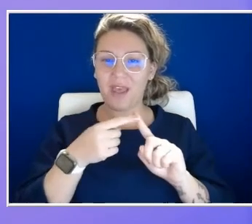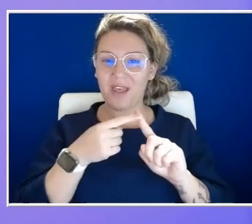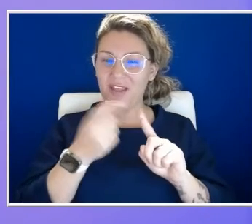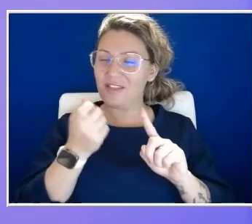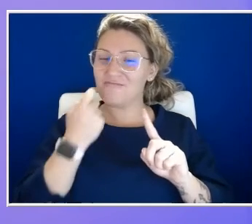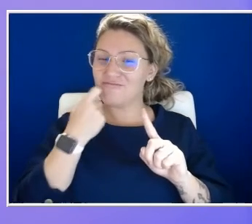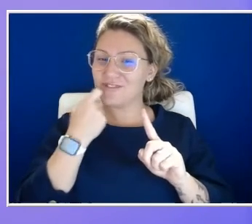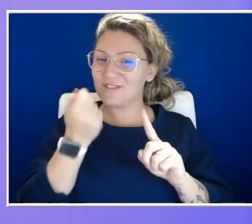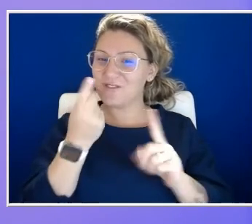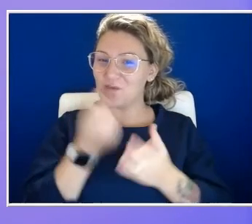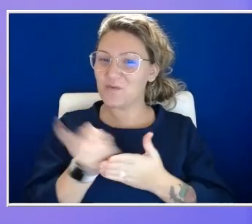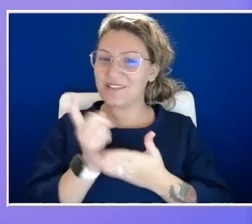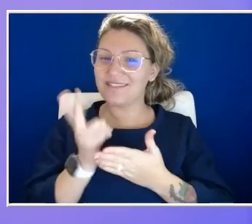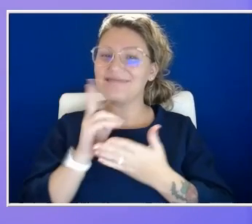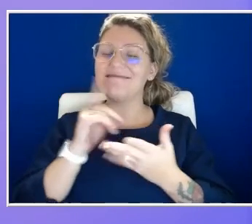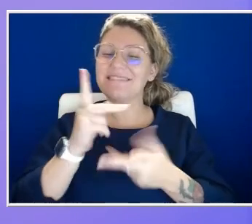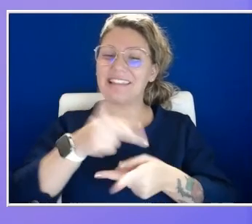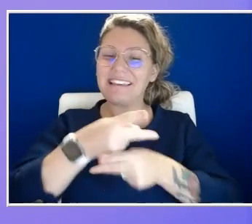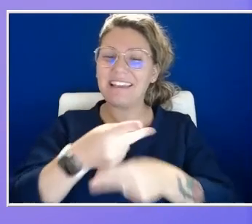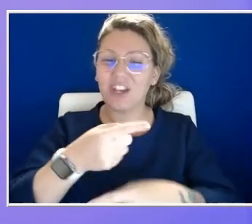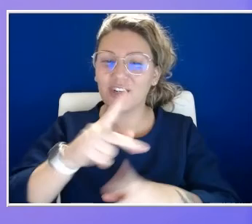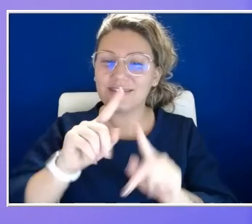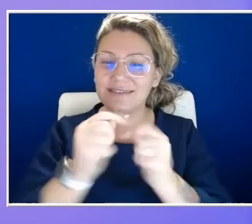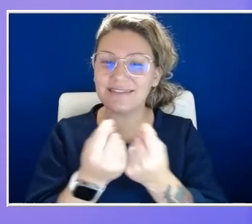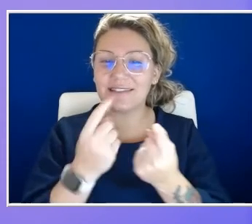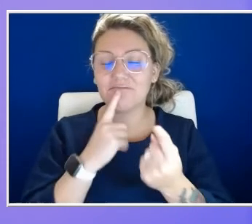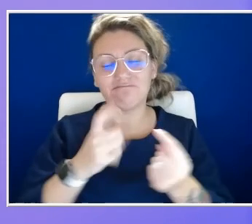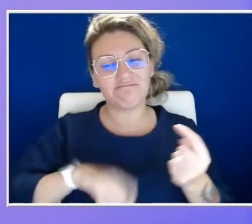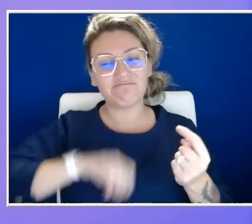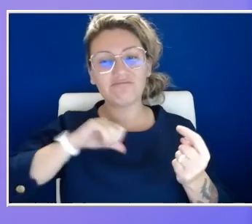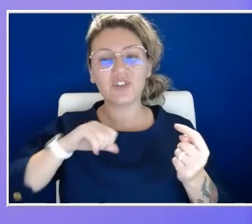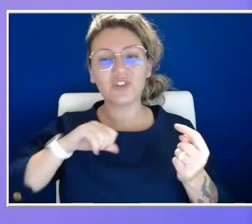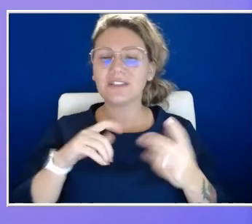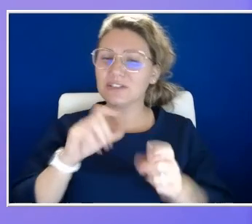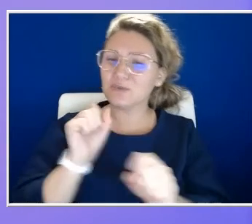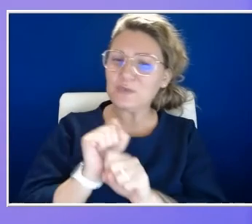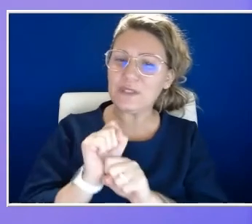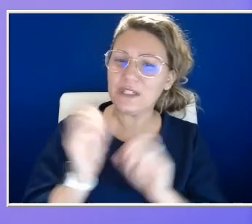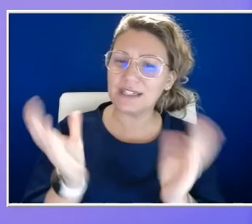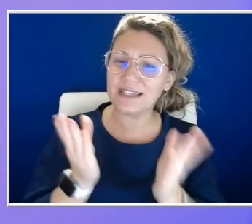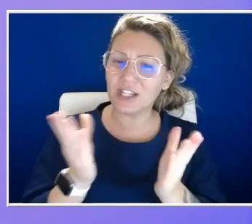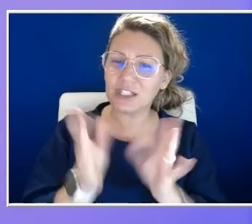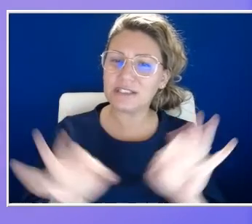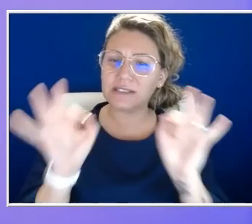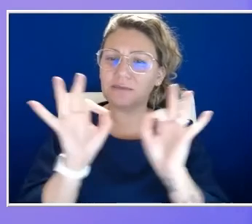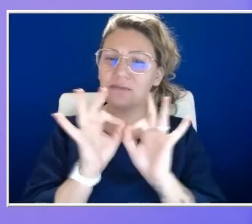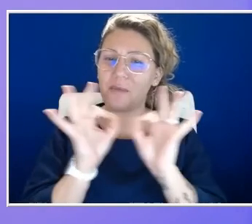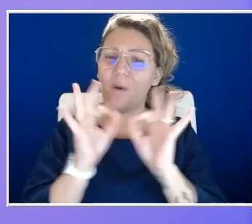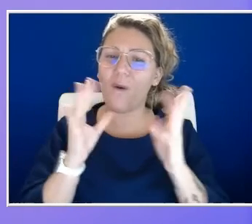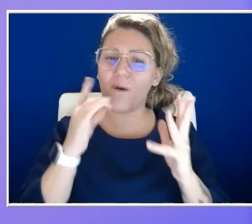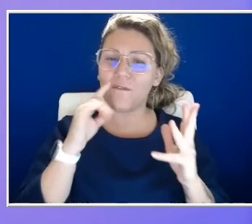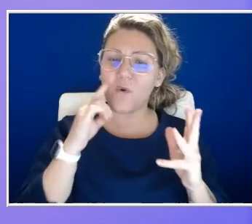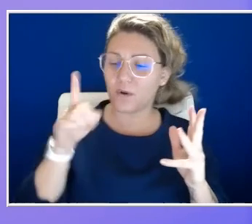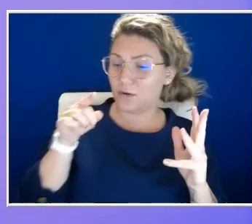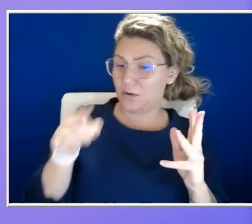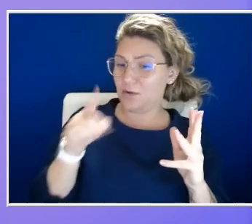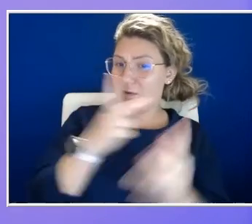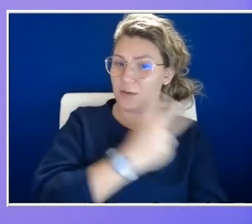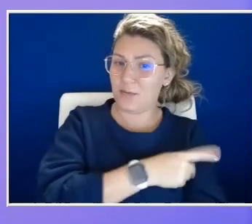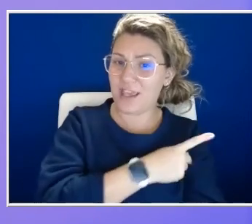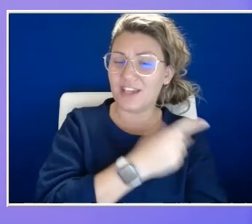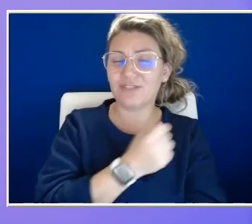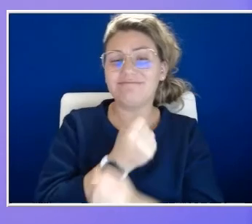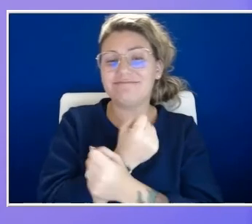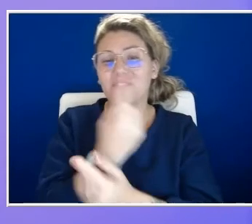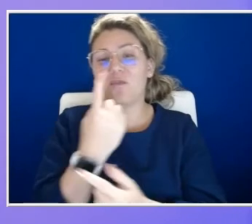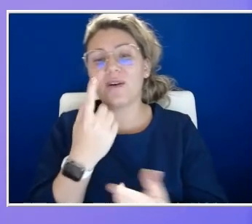talk about the care teams. I'm so privileged to be able to work here, and it's important for you, the patients, and your loved ones to know that we are